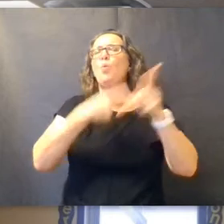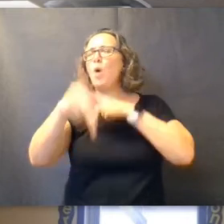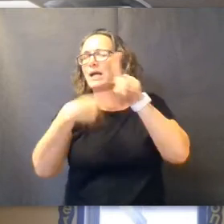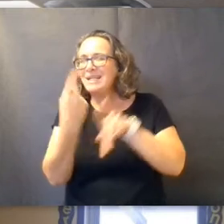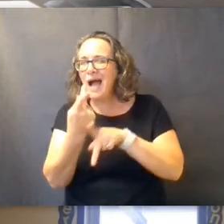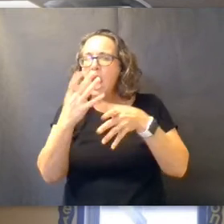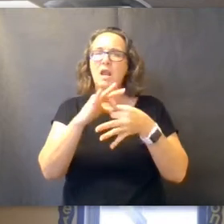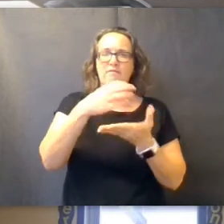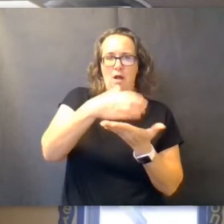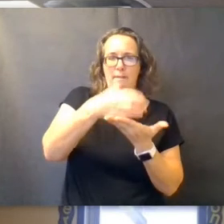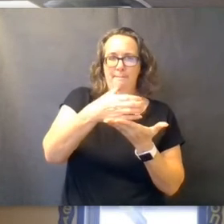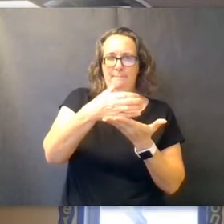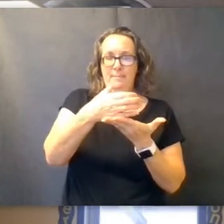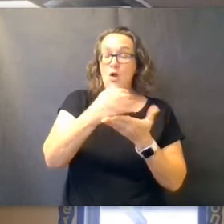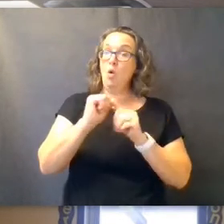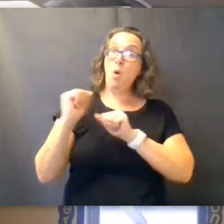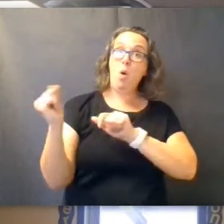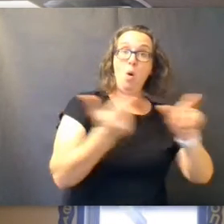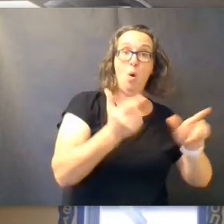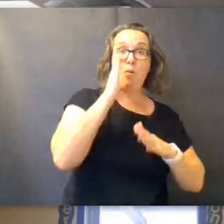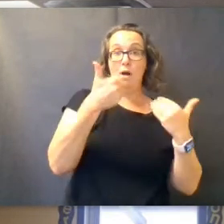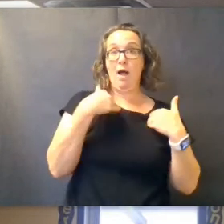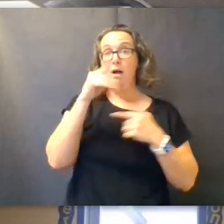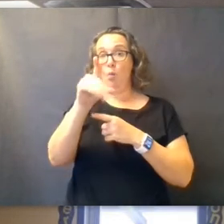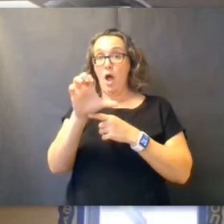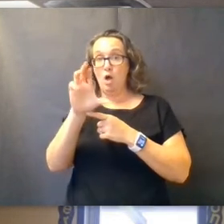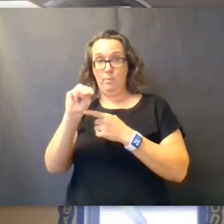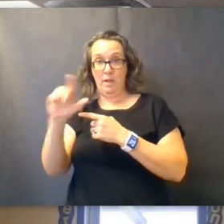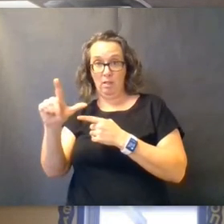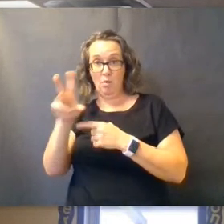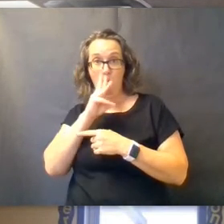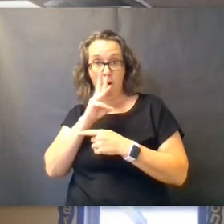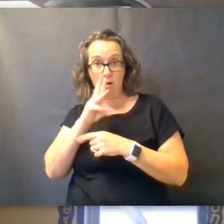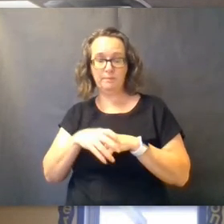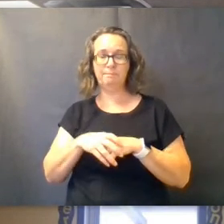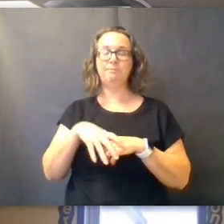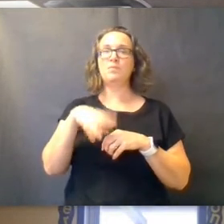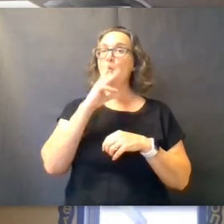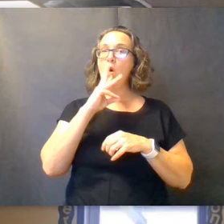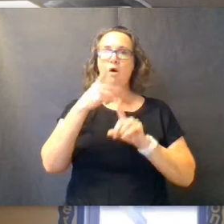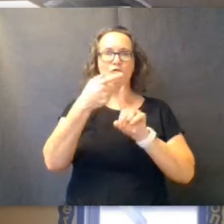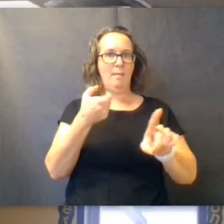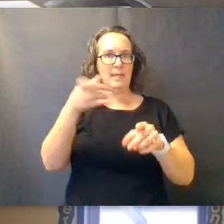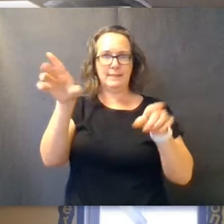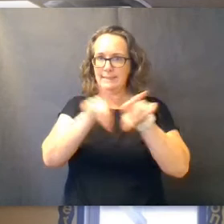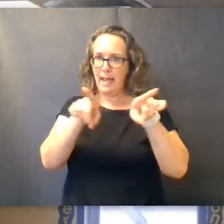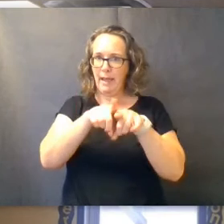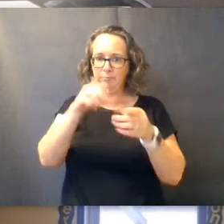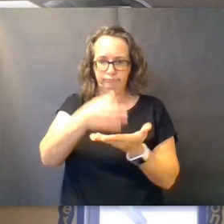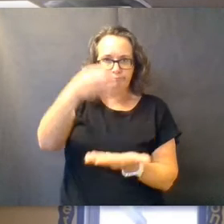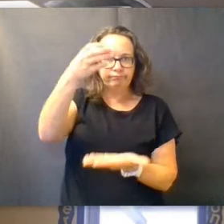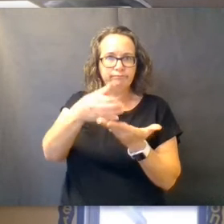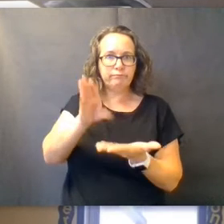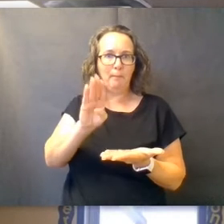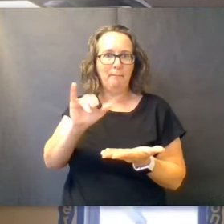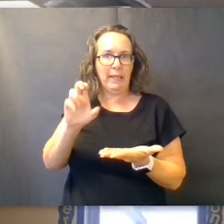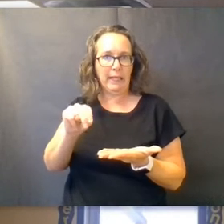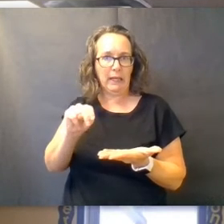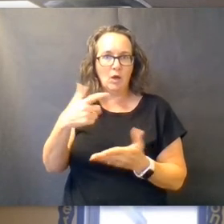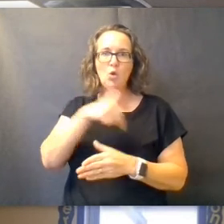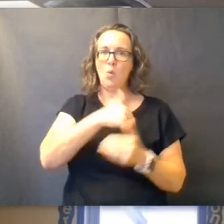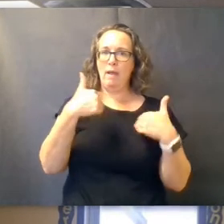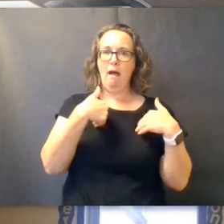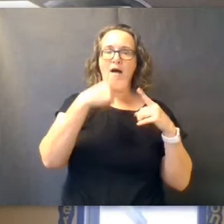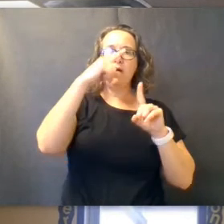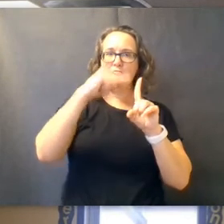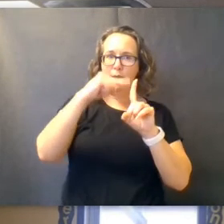100 milliliters. I'm using the water from the same bin. We've got thermometers in each